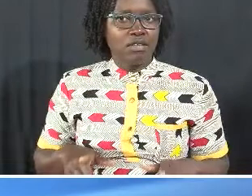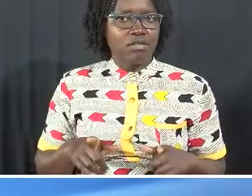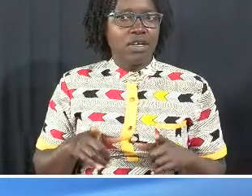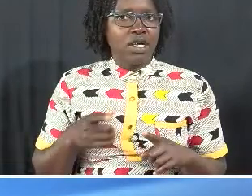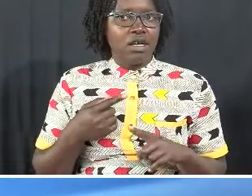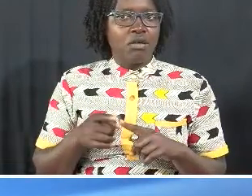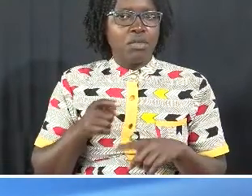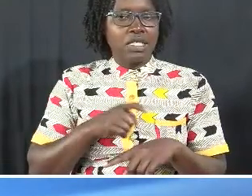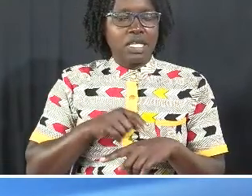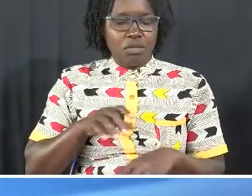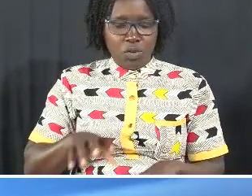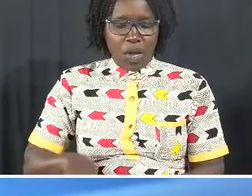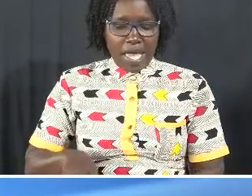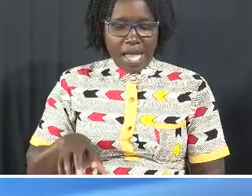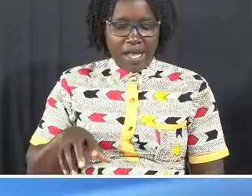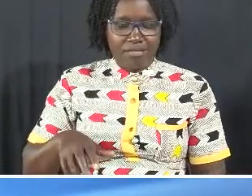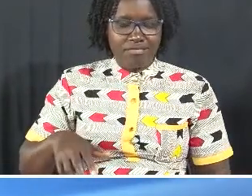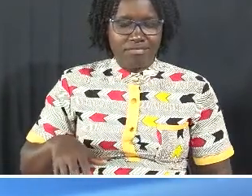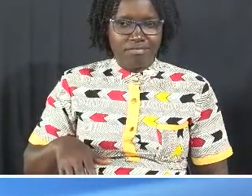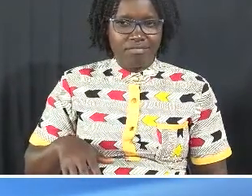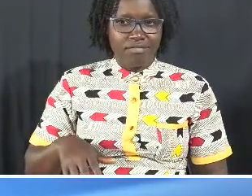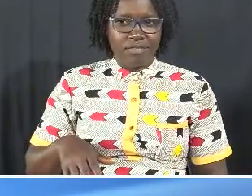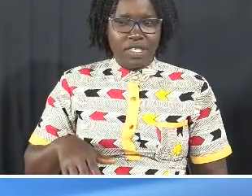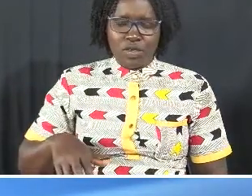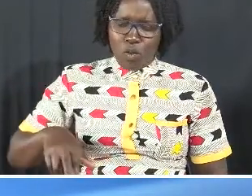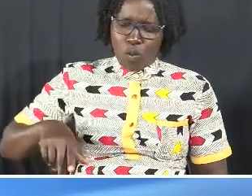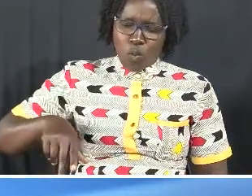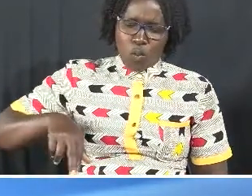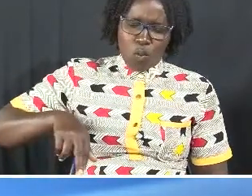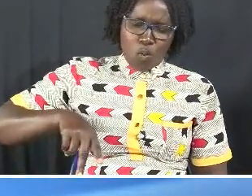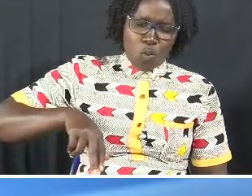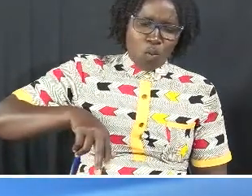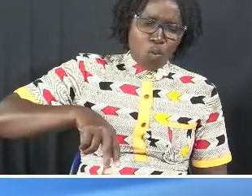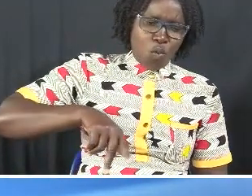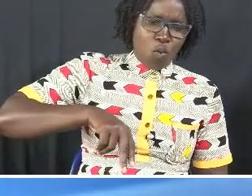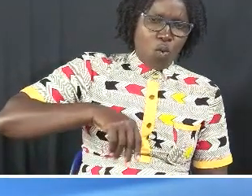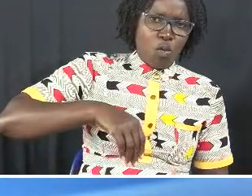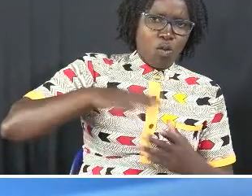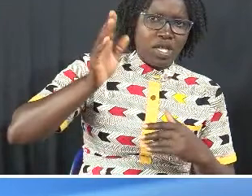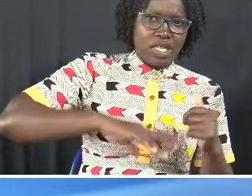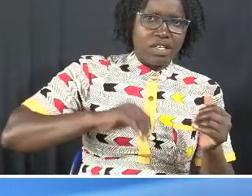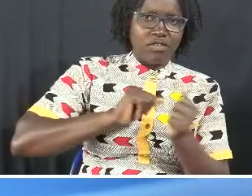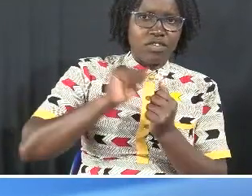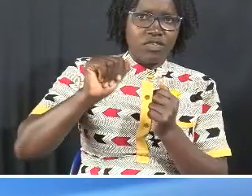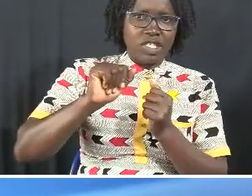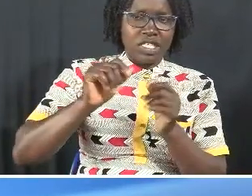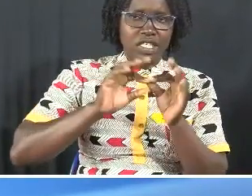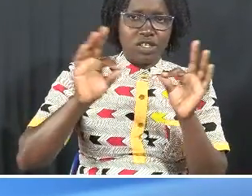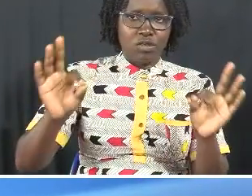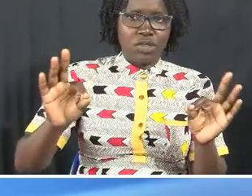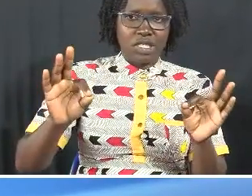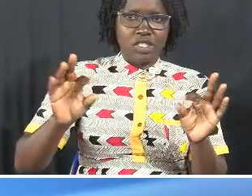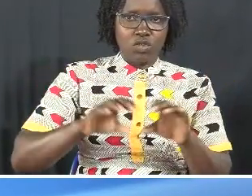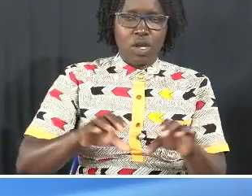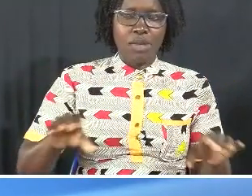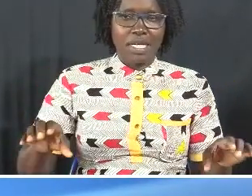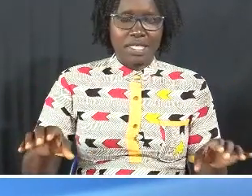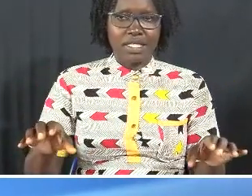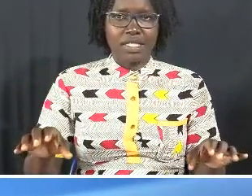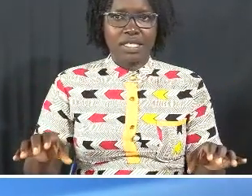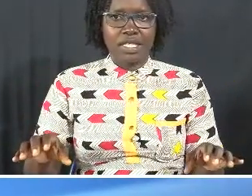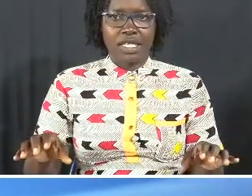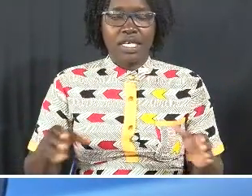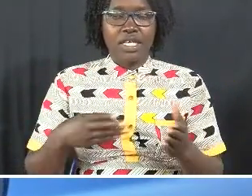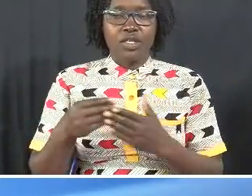But when we were young, she would walk more than 15 kilometers away to a market